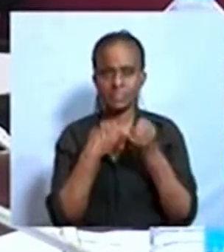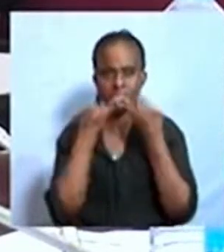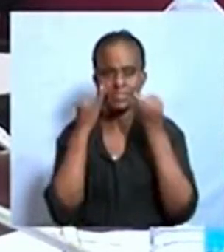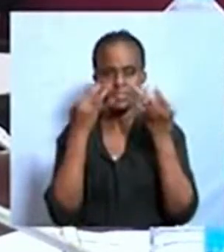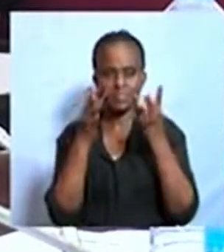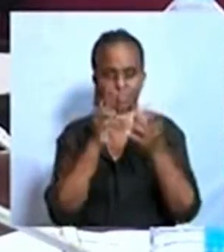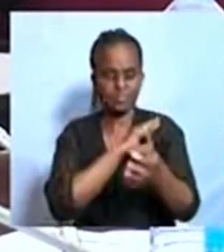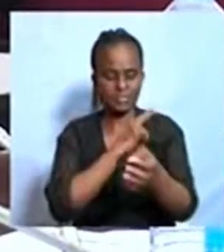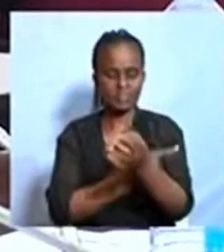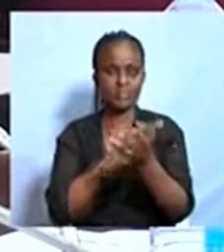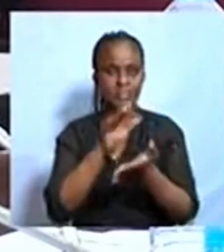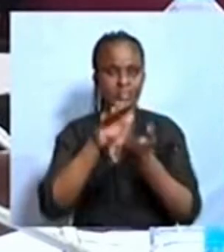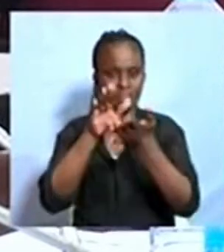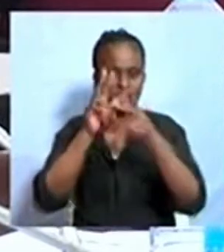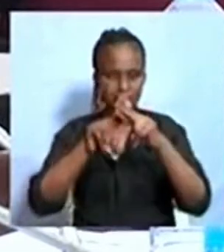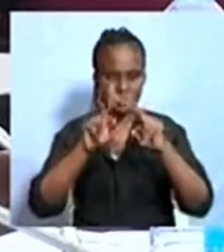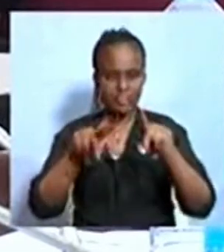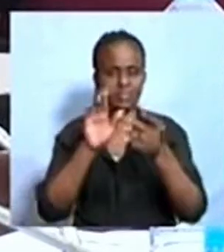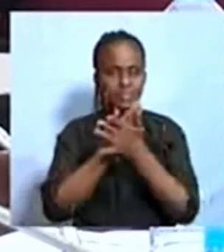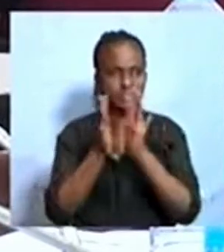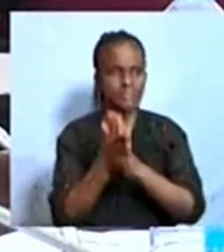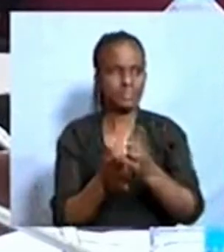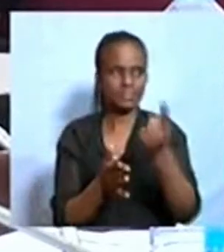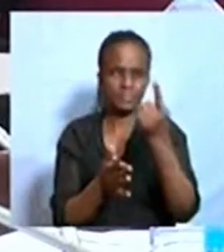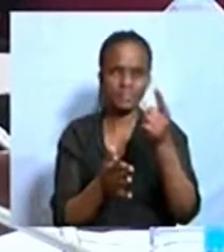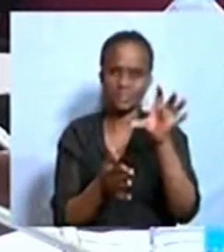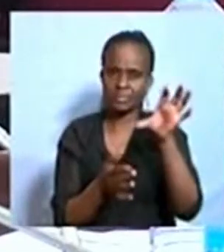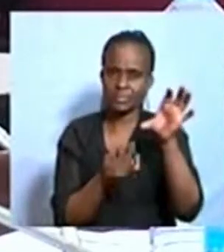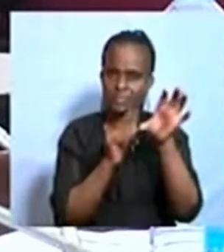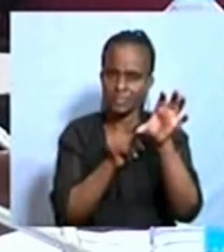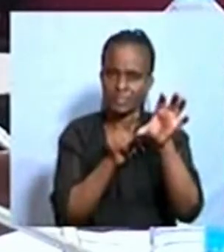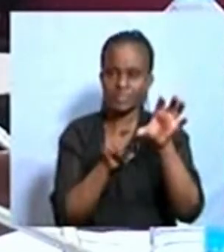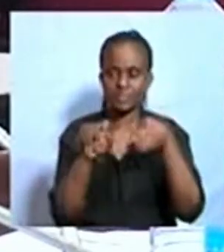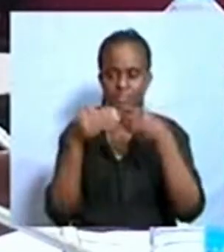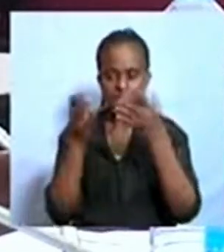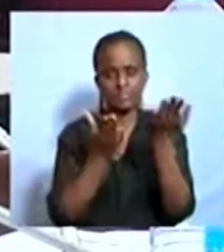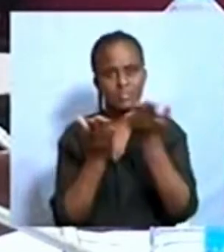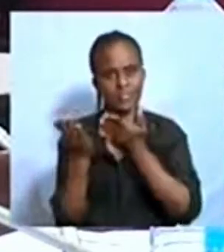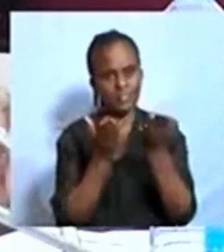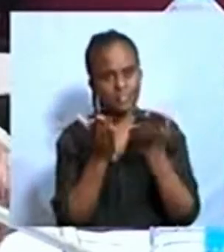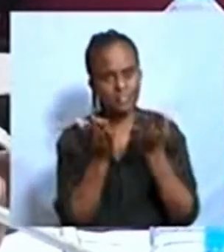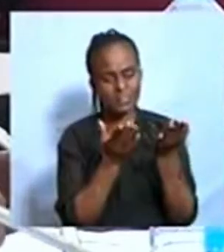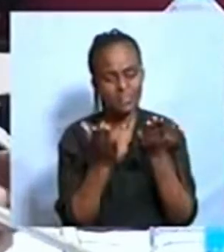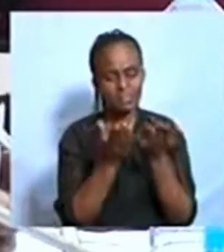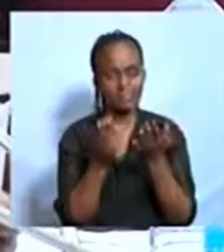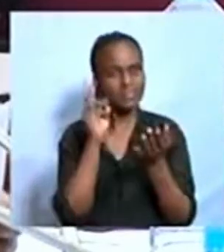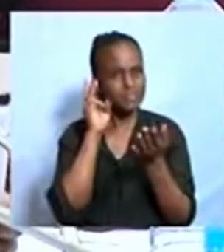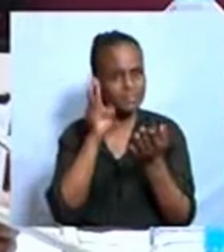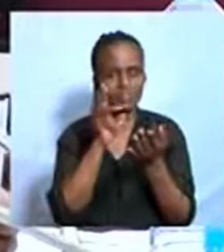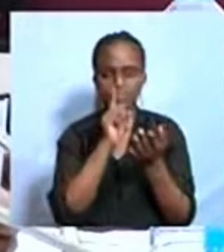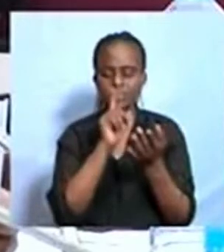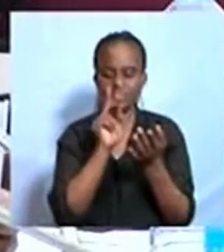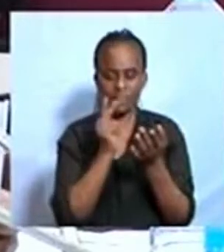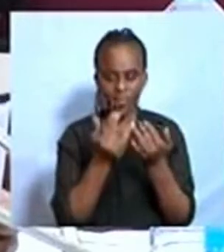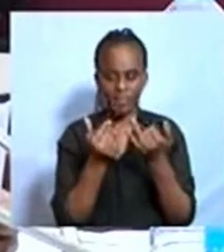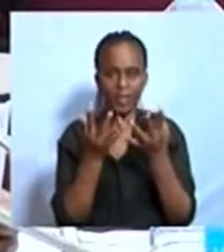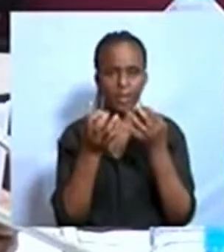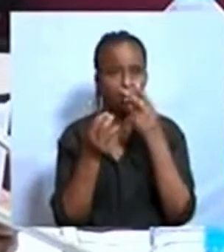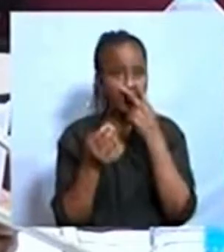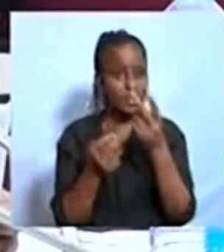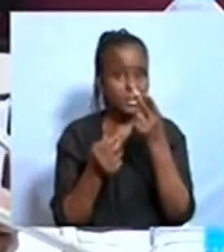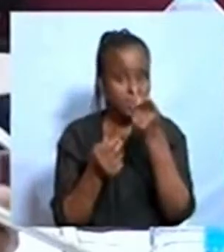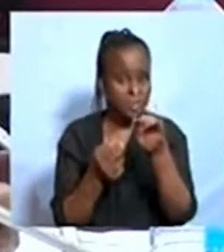resource allocation, Chair, becomes just one component of providing a service. We would really want to also